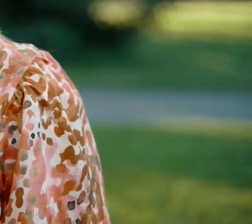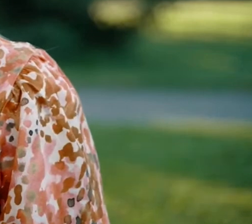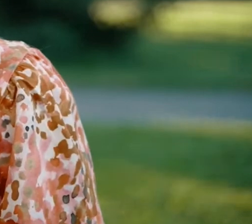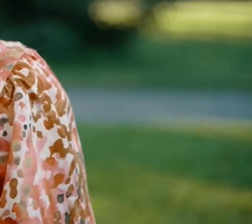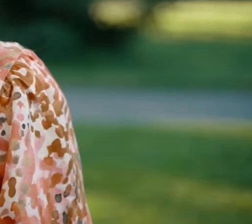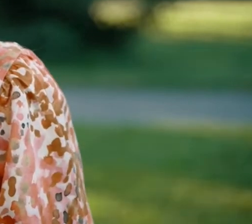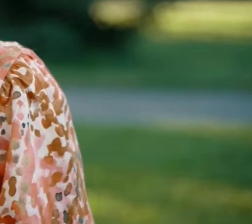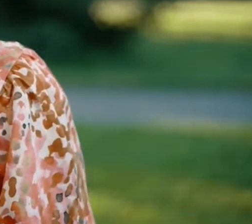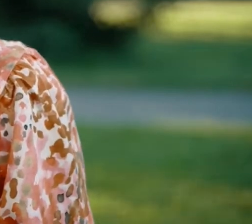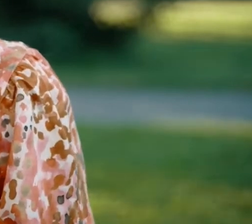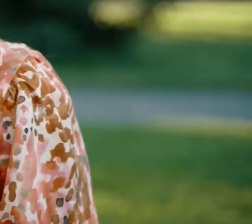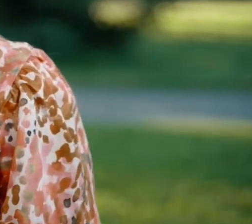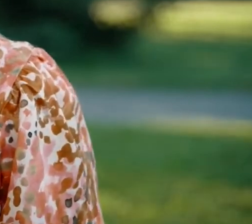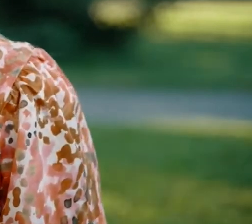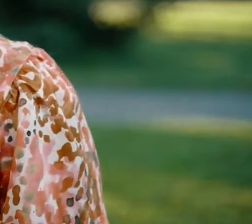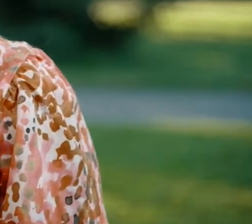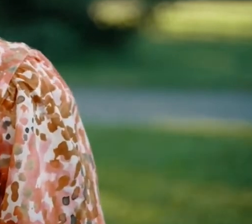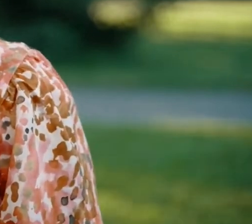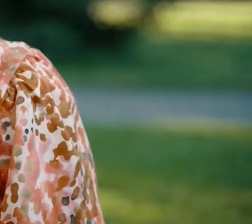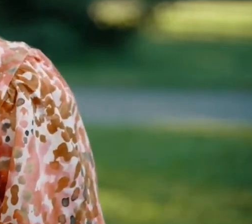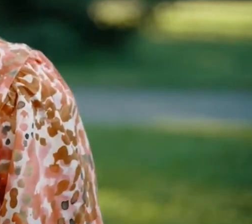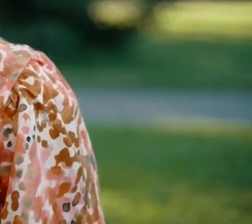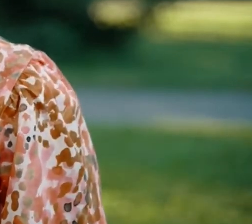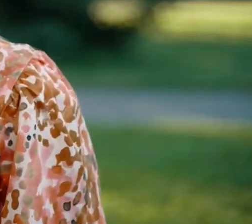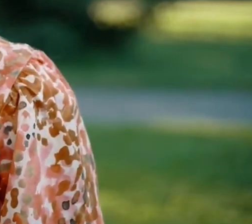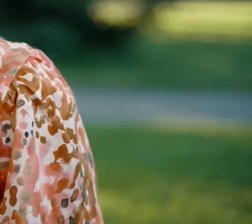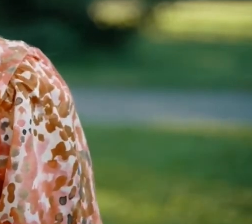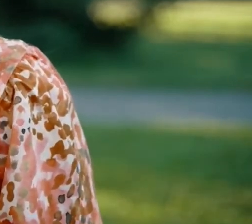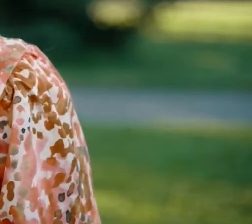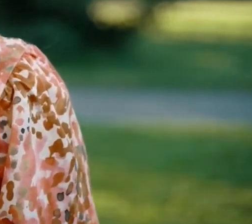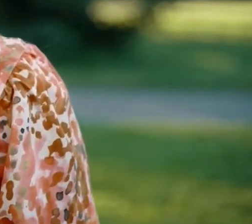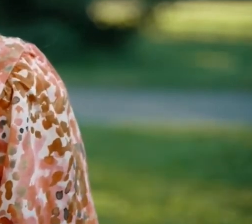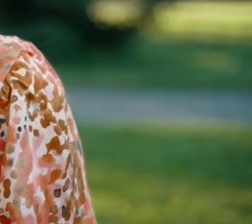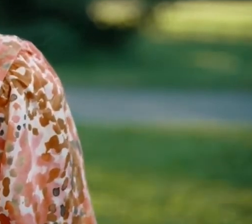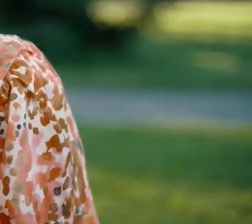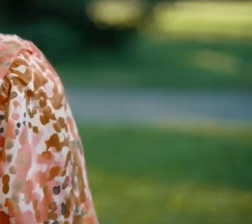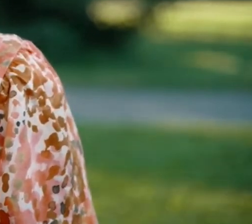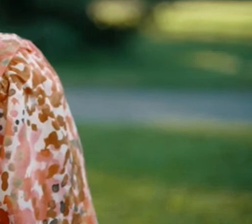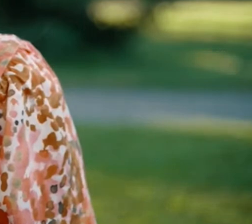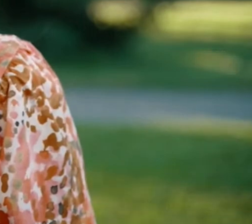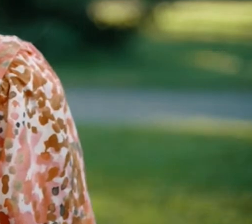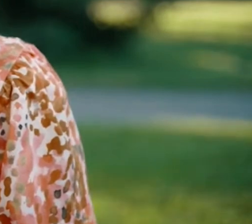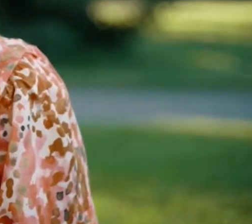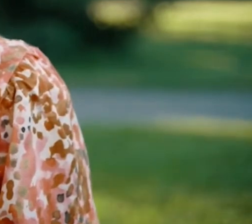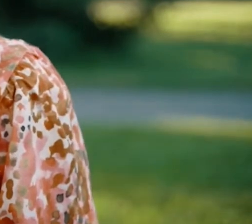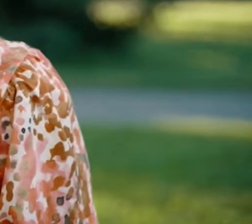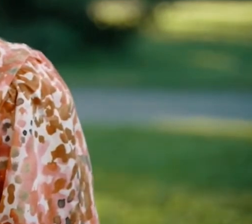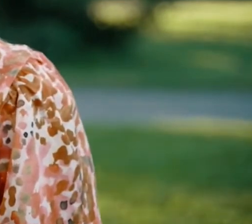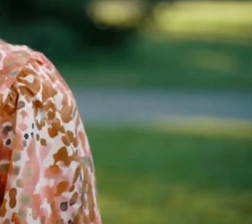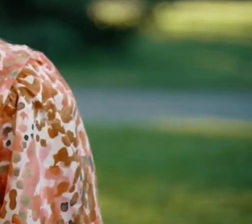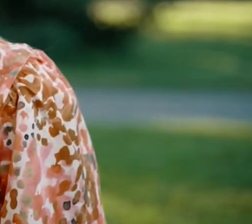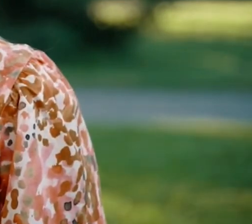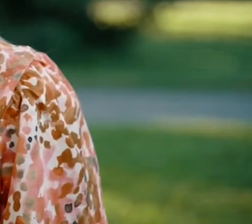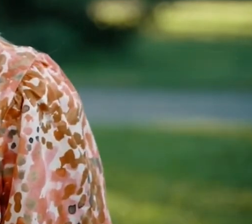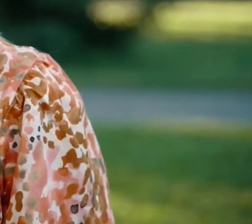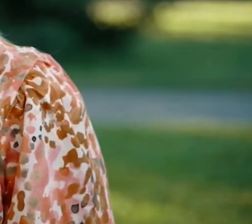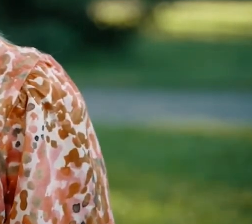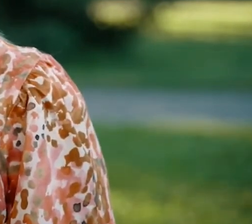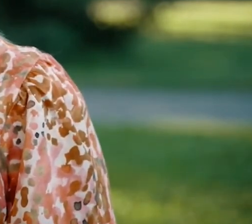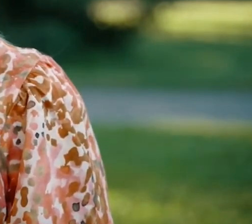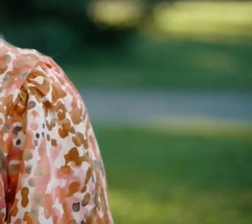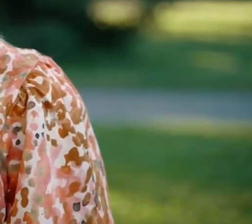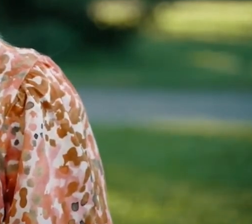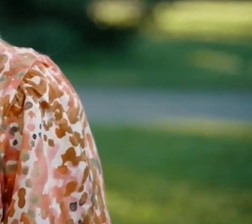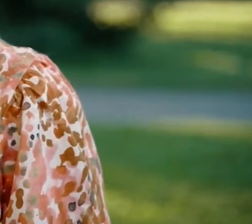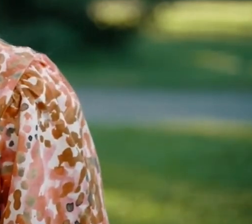countable also globally, this could give a stronger incentive to create better ecosystem services for the people in